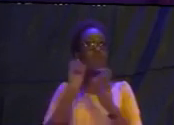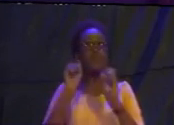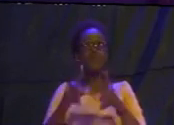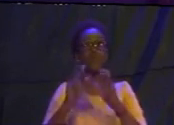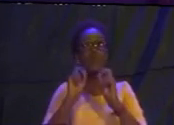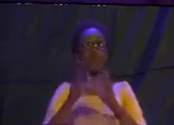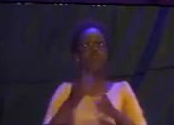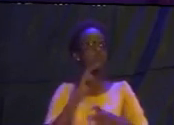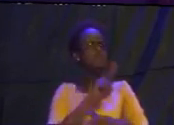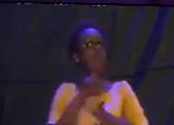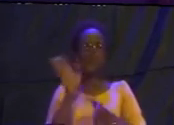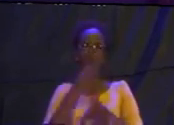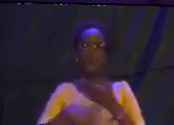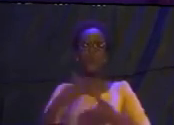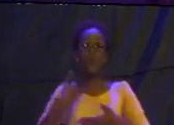Okay, ndabona twese.